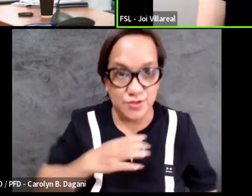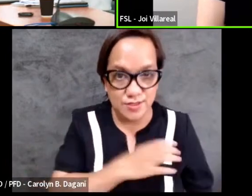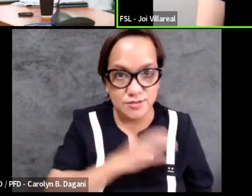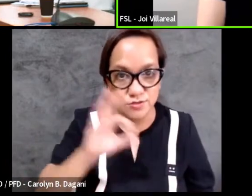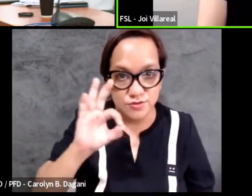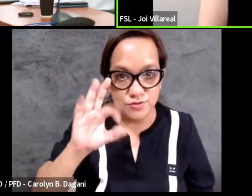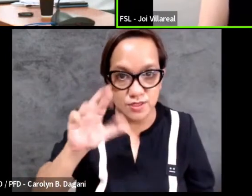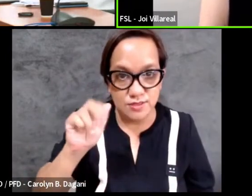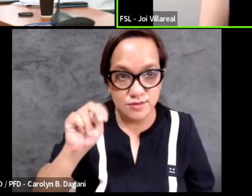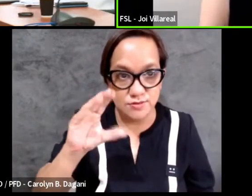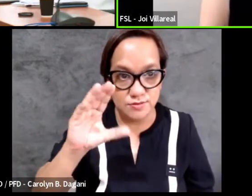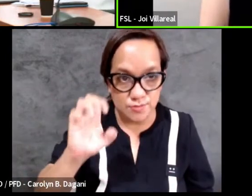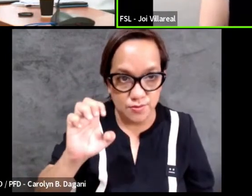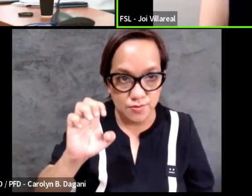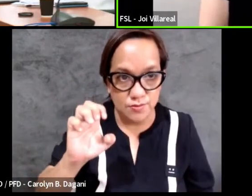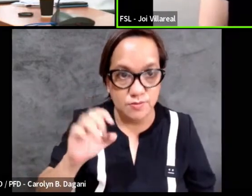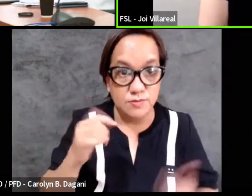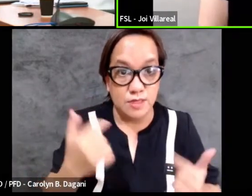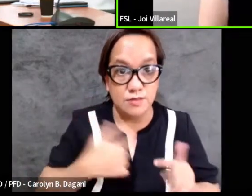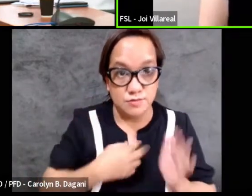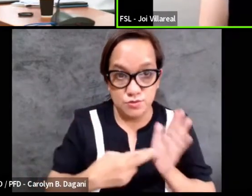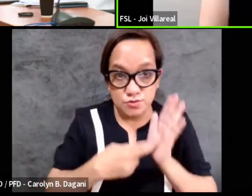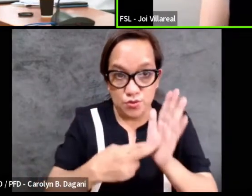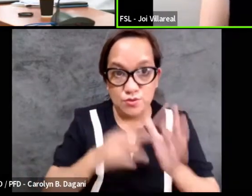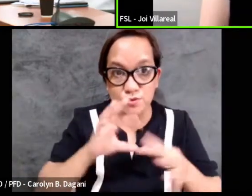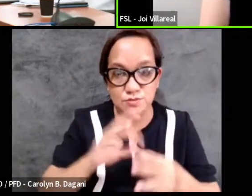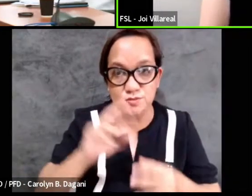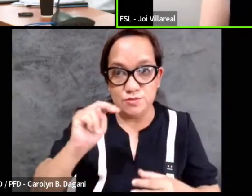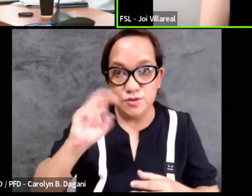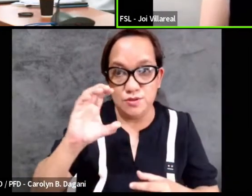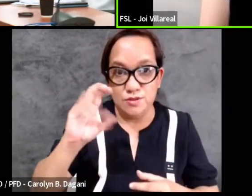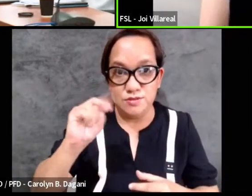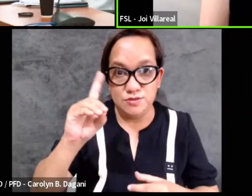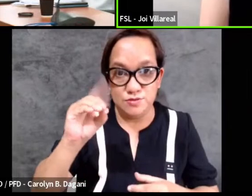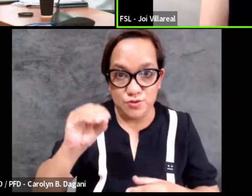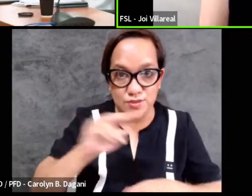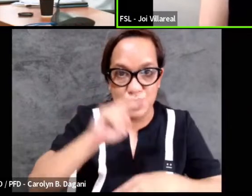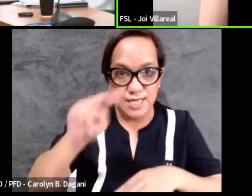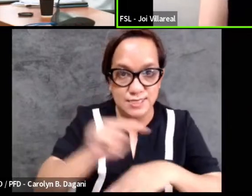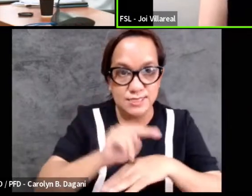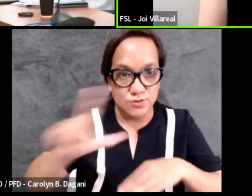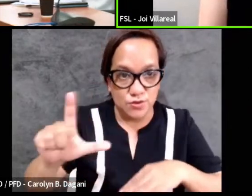I'm representing the Filipino Deaf community.